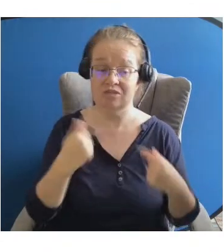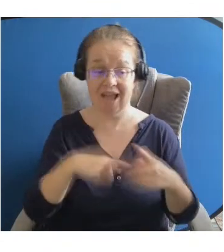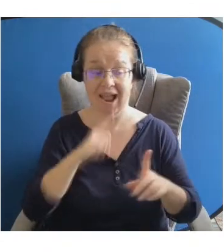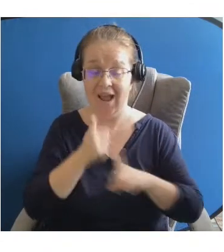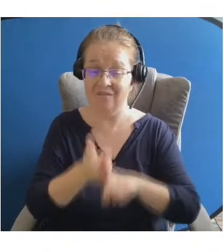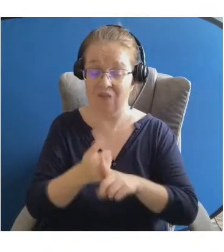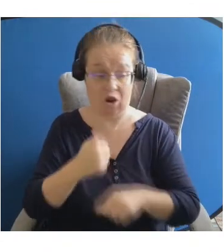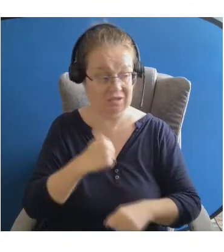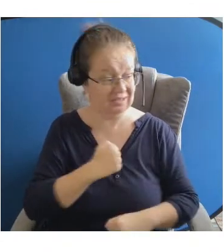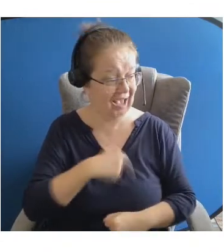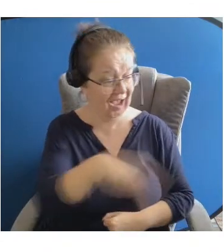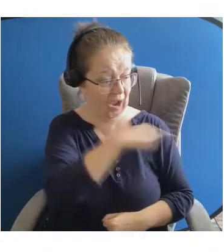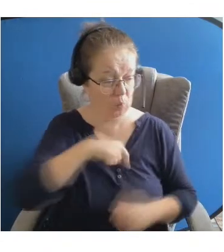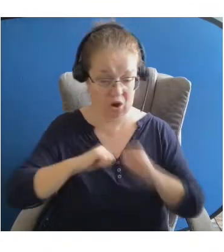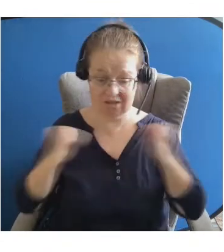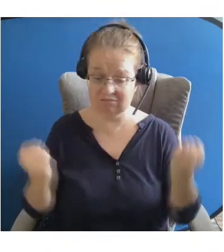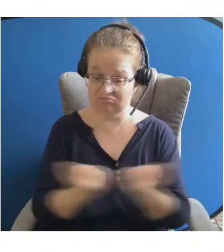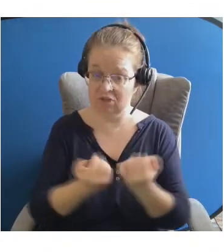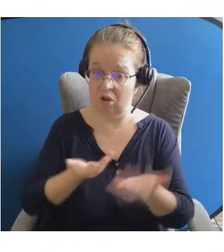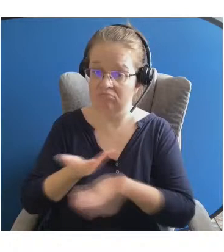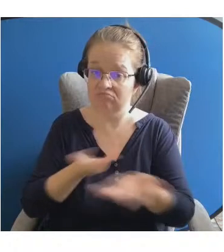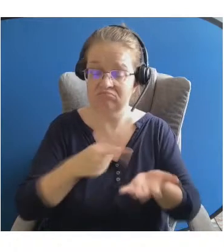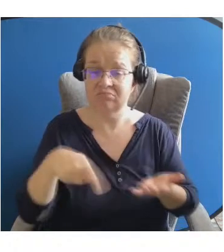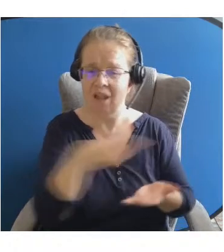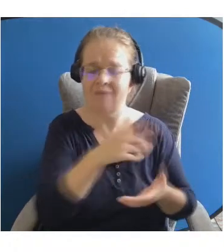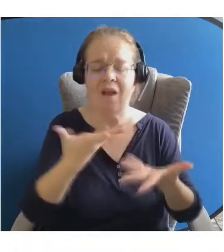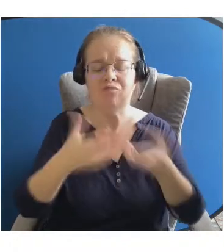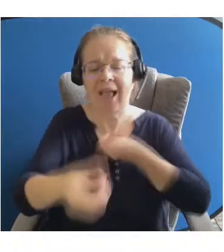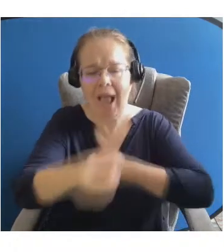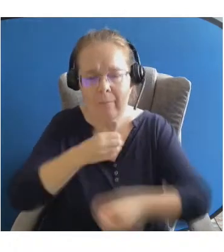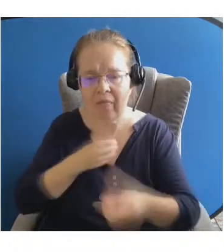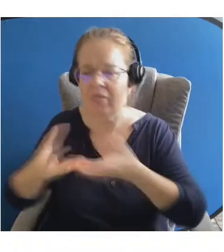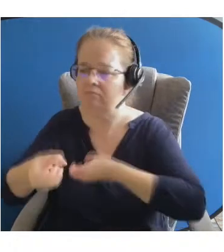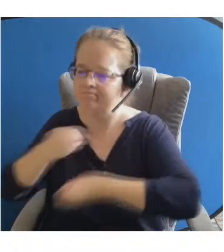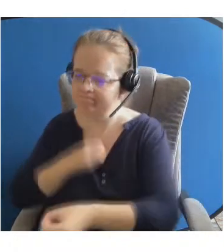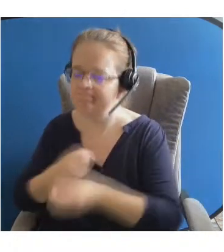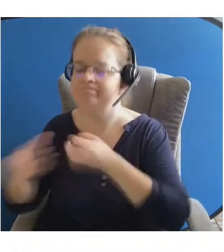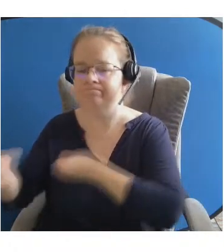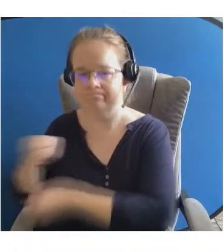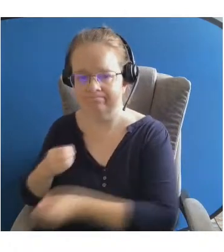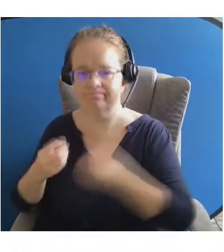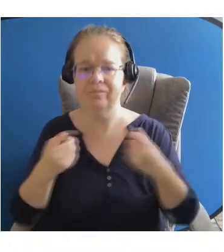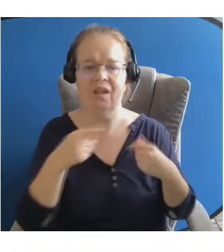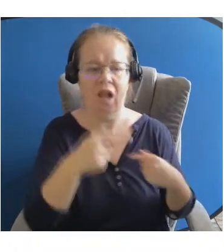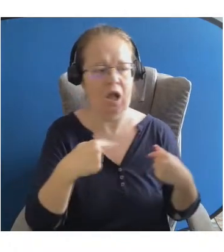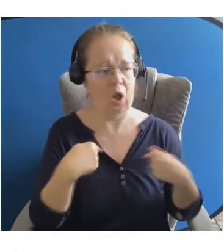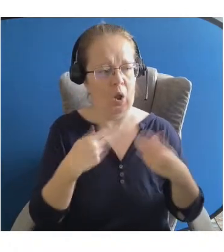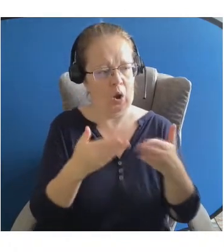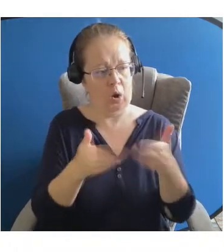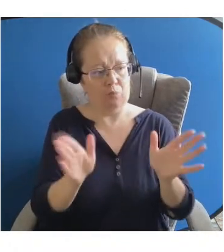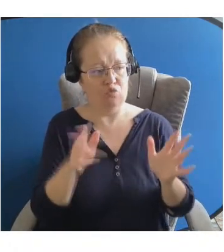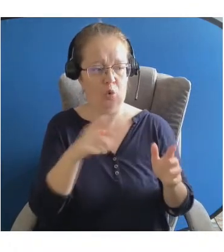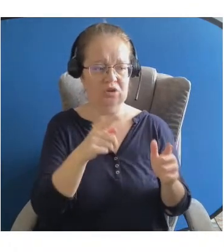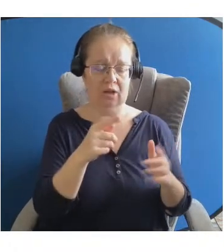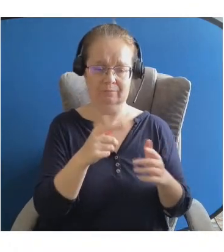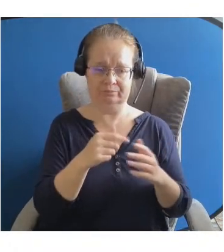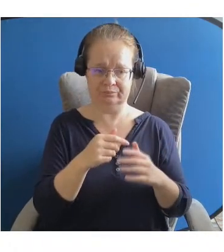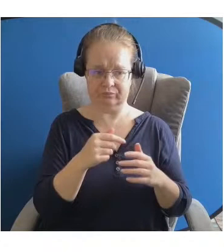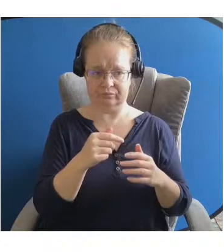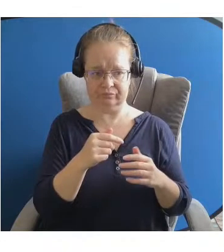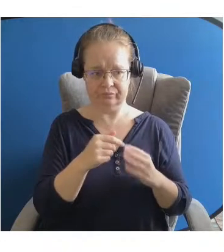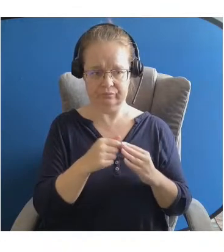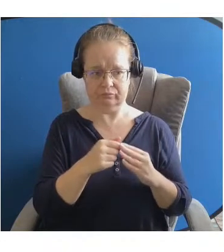and our consultants are generally very empathetic to the diversity and broader inclusion agendas anyway in the course of their work with